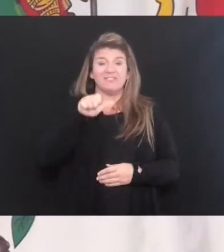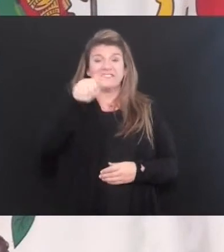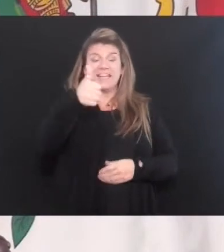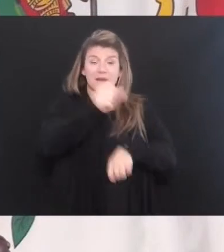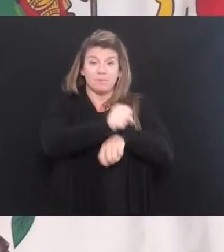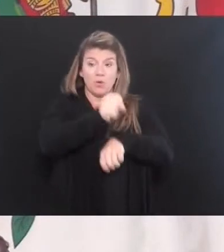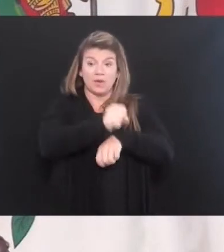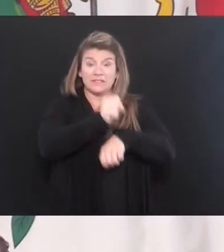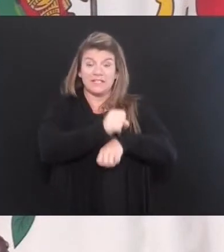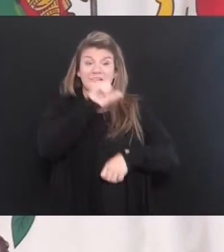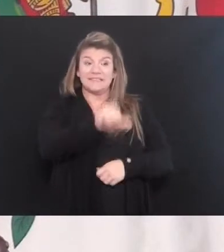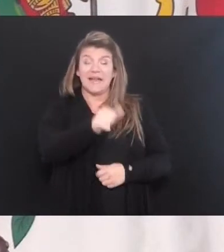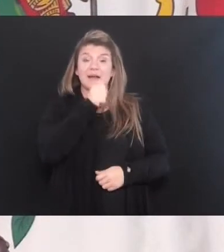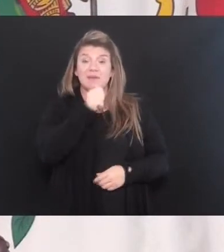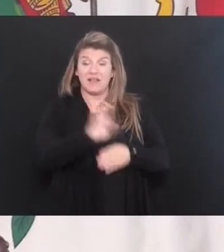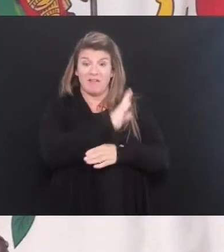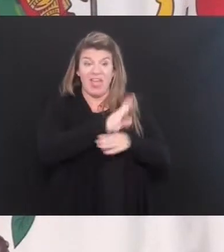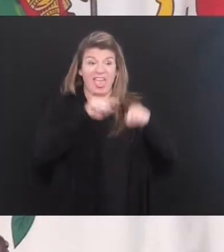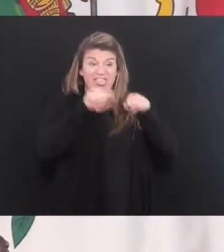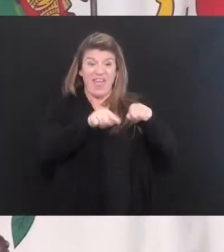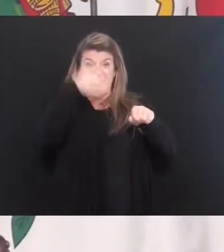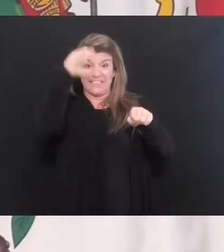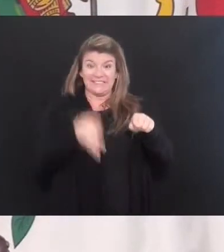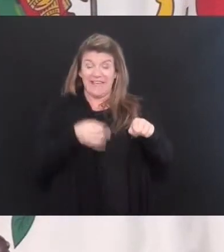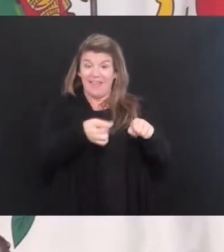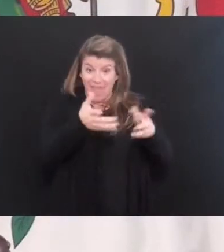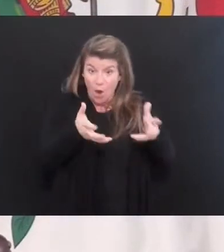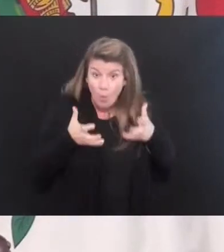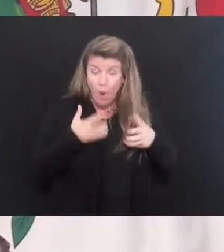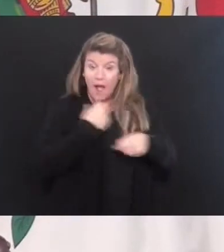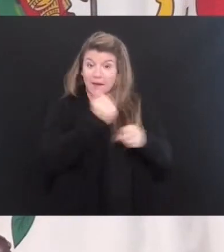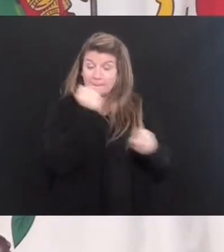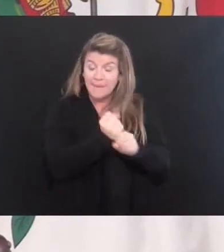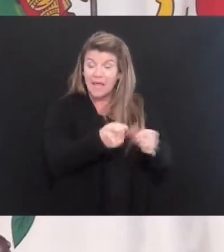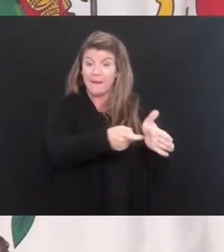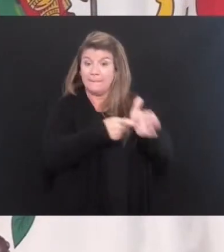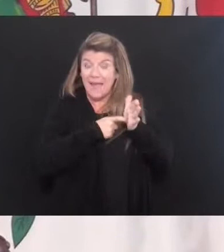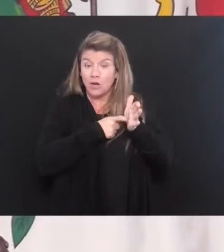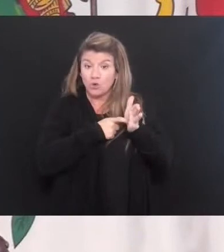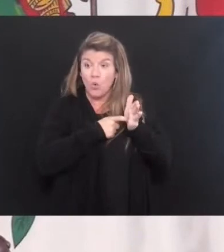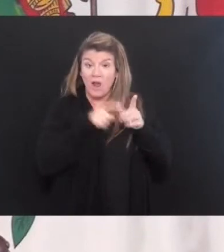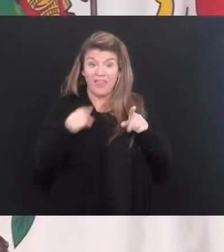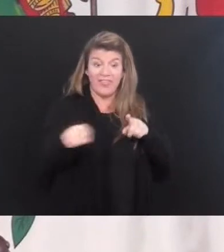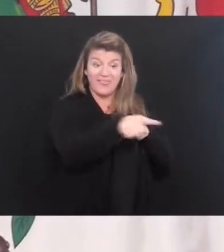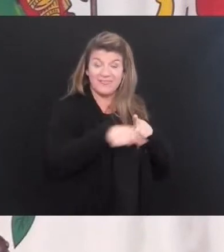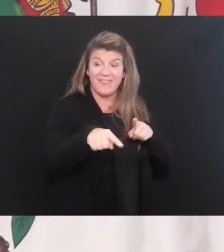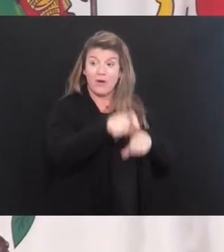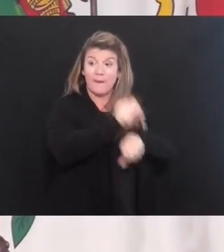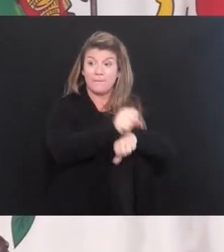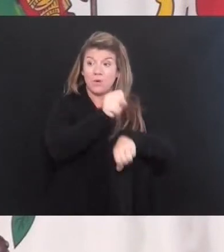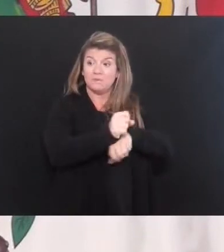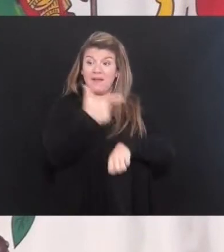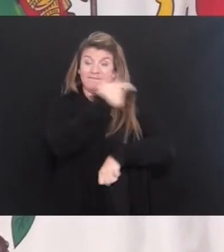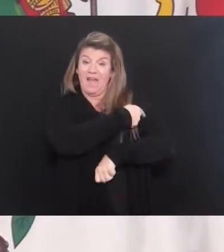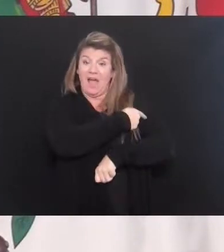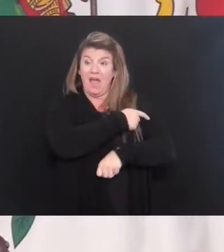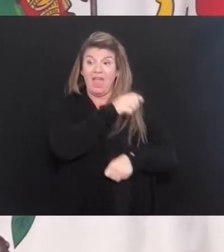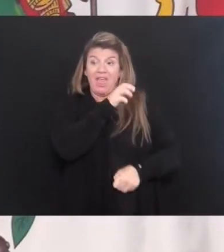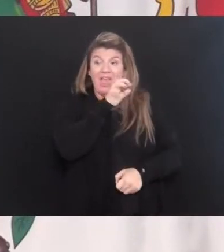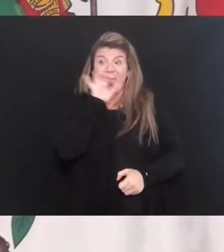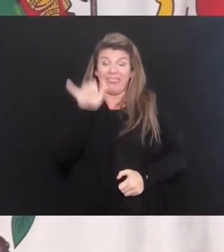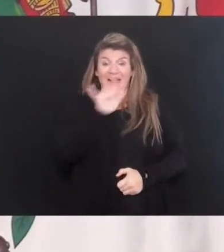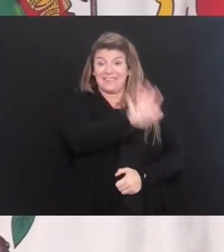and that private business decided they wanted to make it mandatory that their employees be vaccinated, that's their